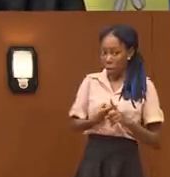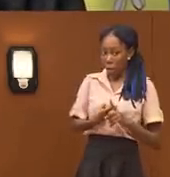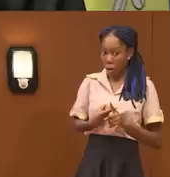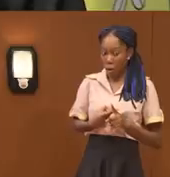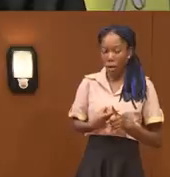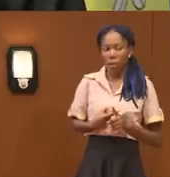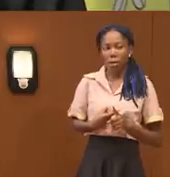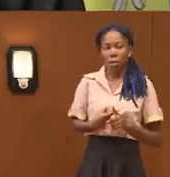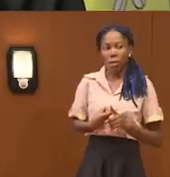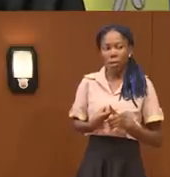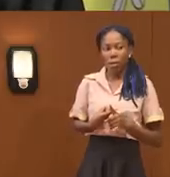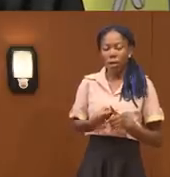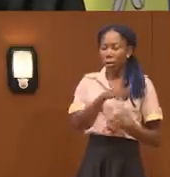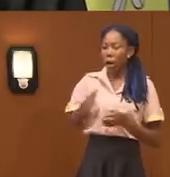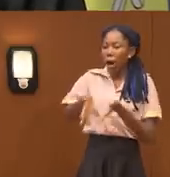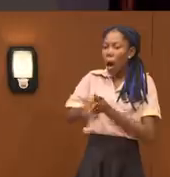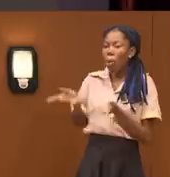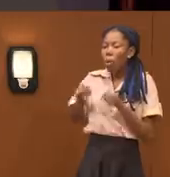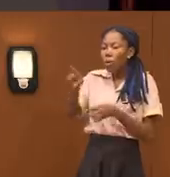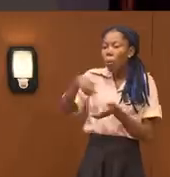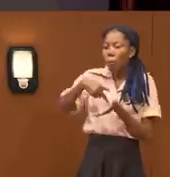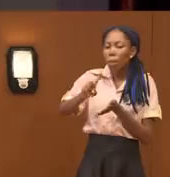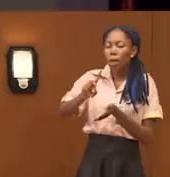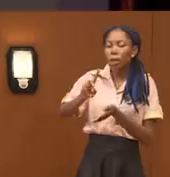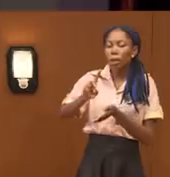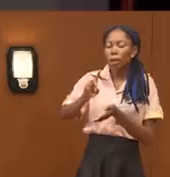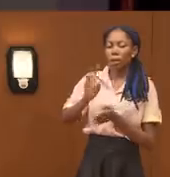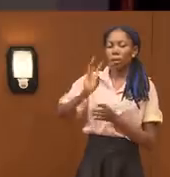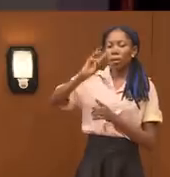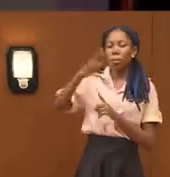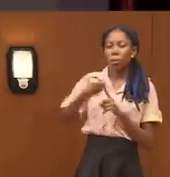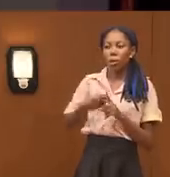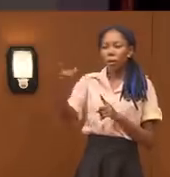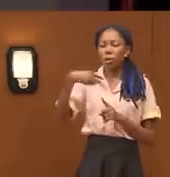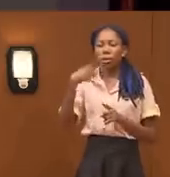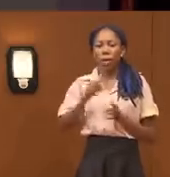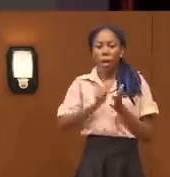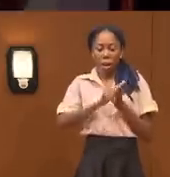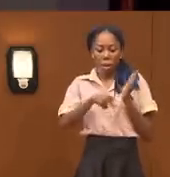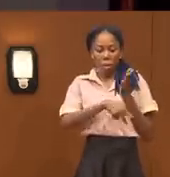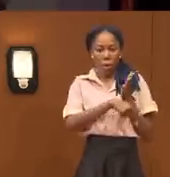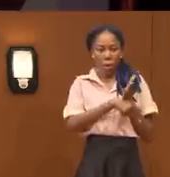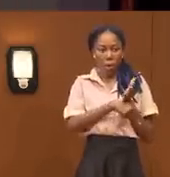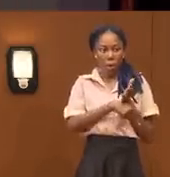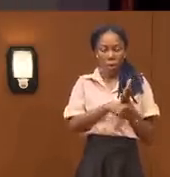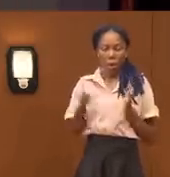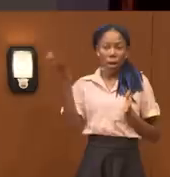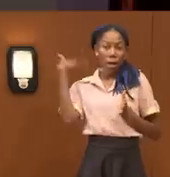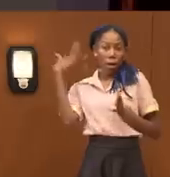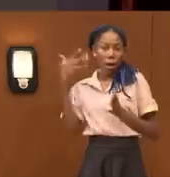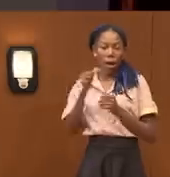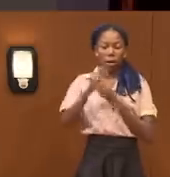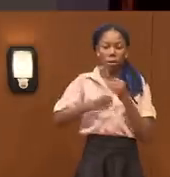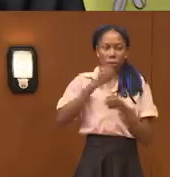paid it. When did you pay the 6 months? I paid 6 months. Around April 10, the first 6 months, the first April bus. Last year.